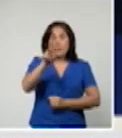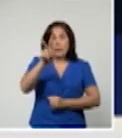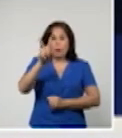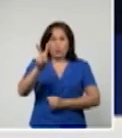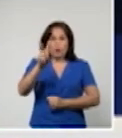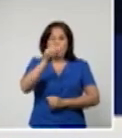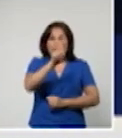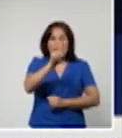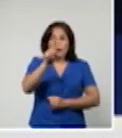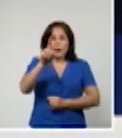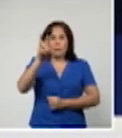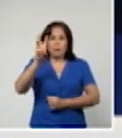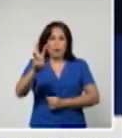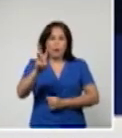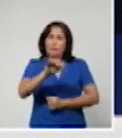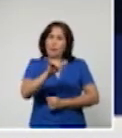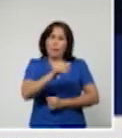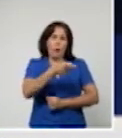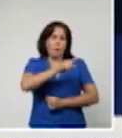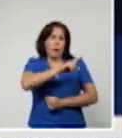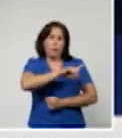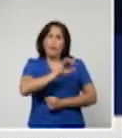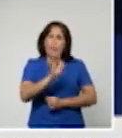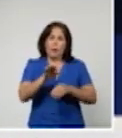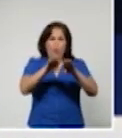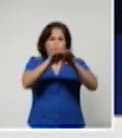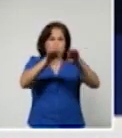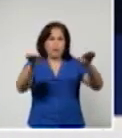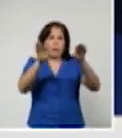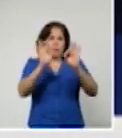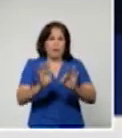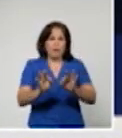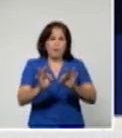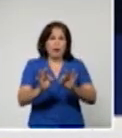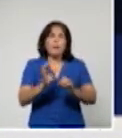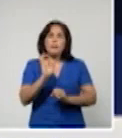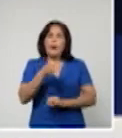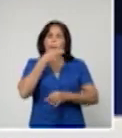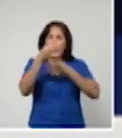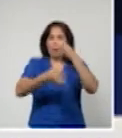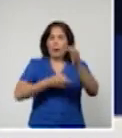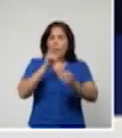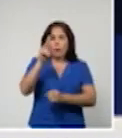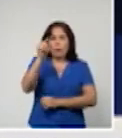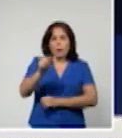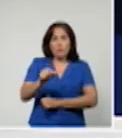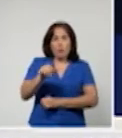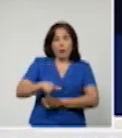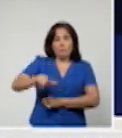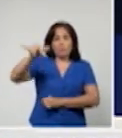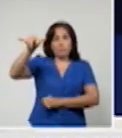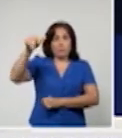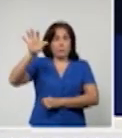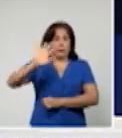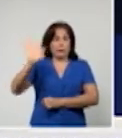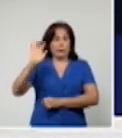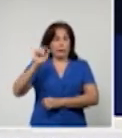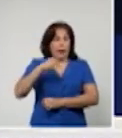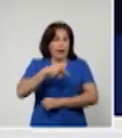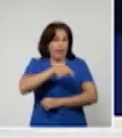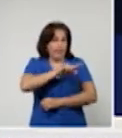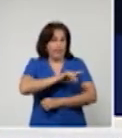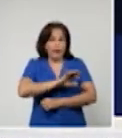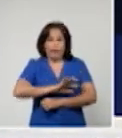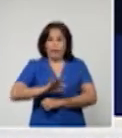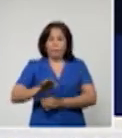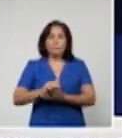of 3.79%, Cuba places 113th in the world. As I always